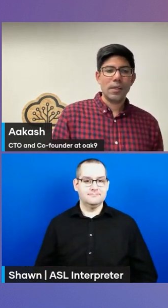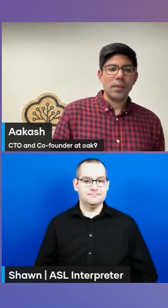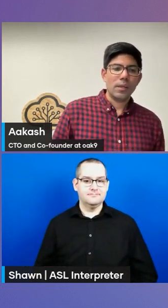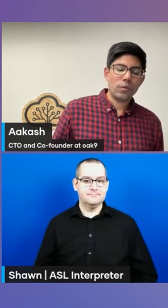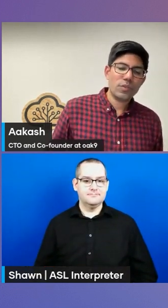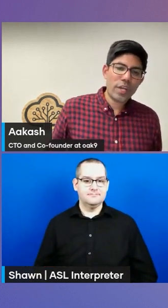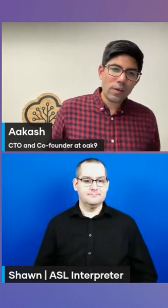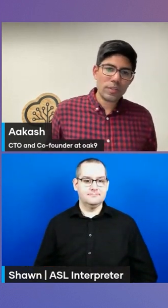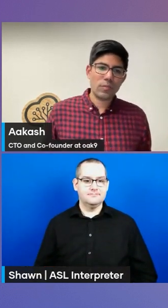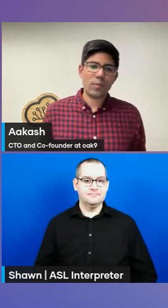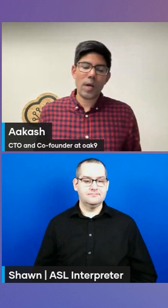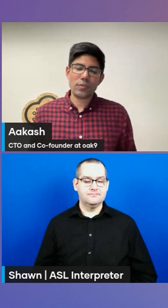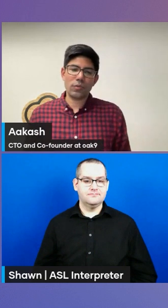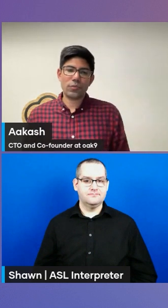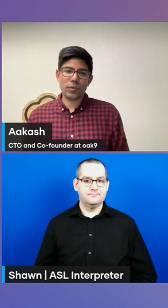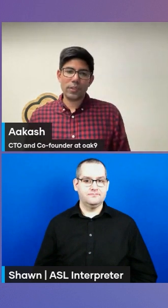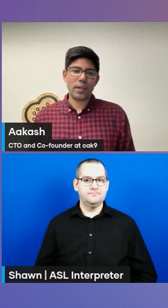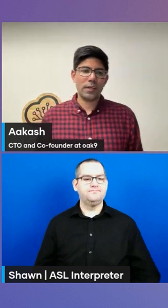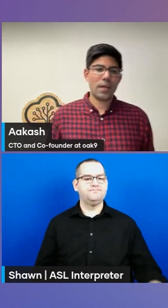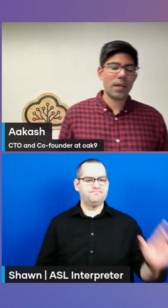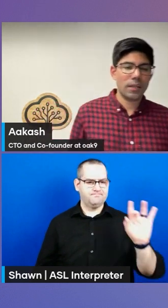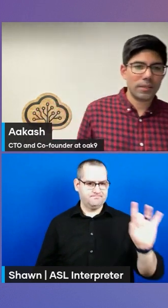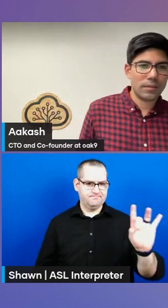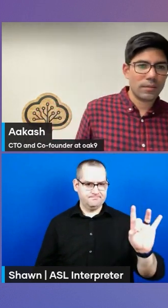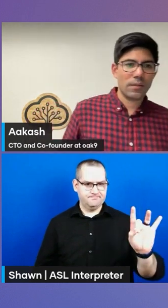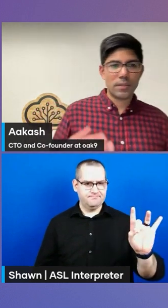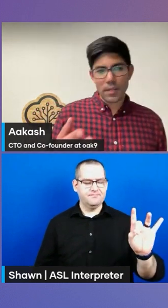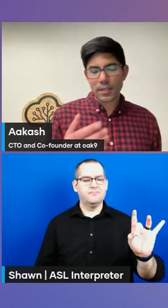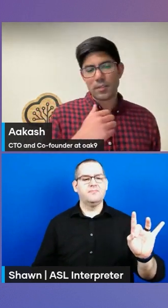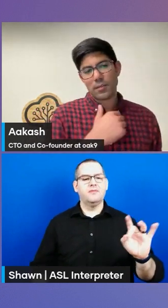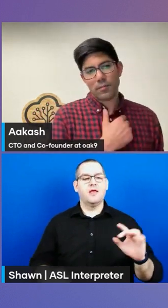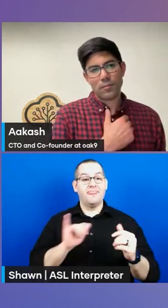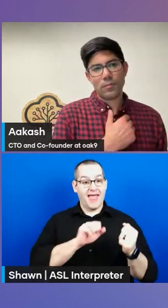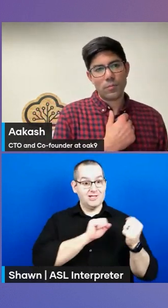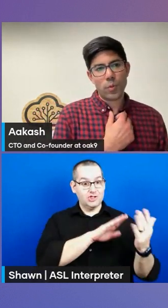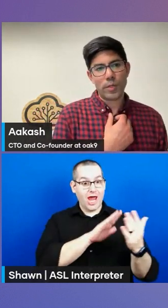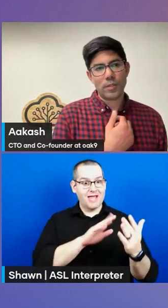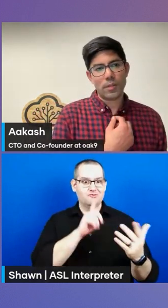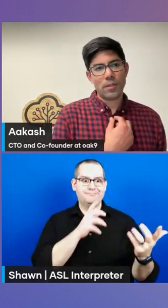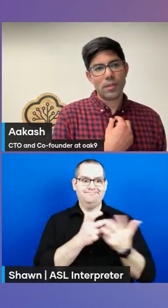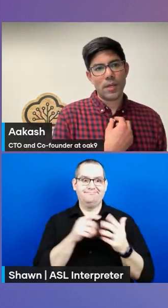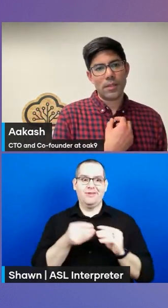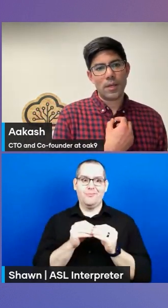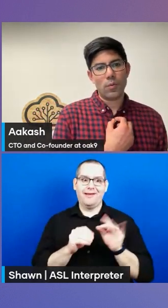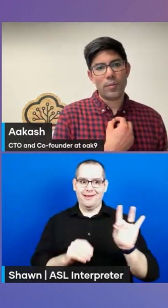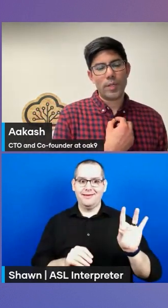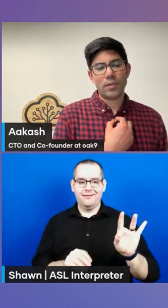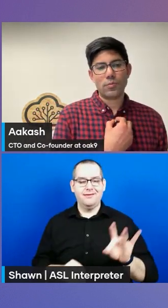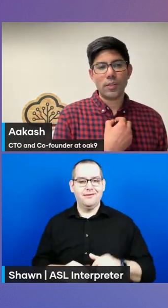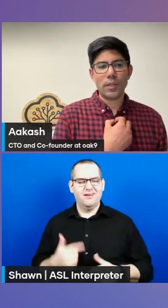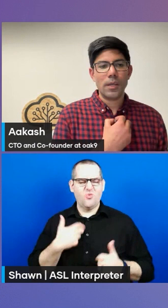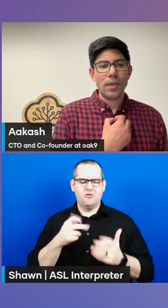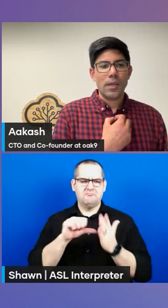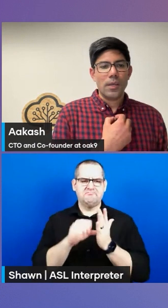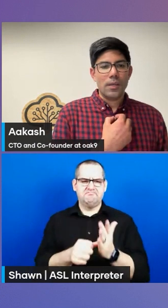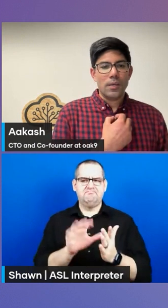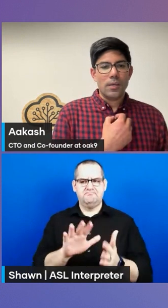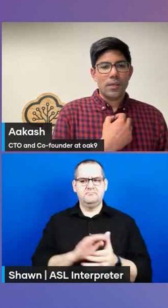And, those challenges with modules really kind of highlight this next point that I want to make is